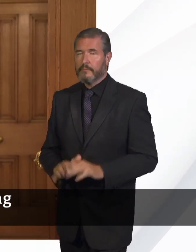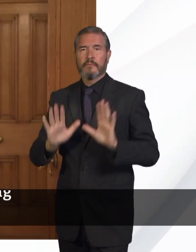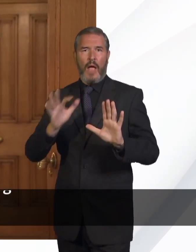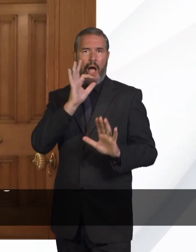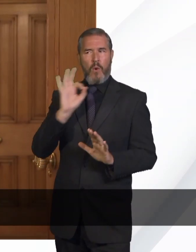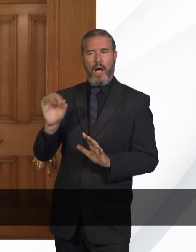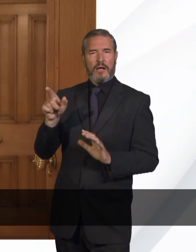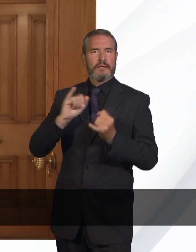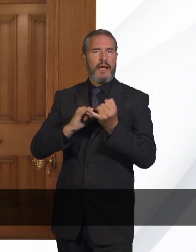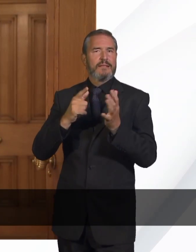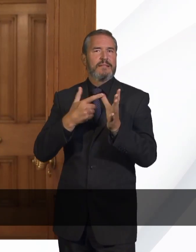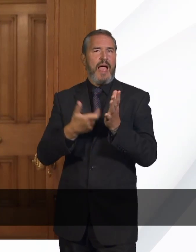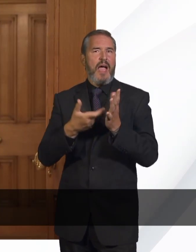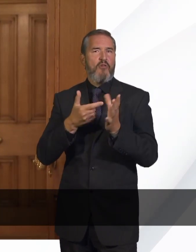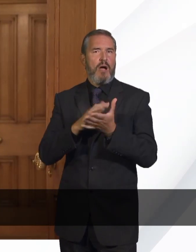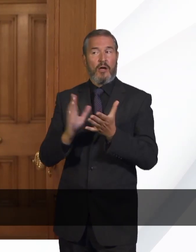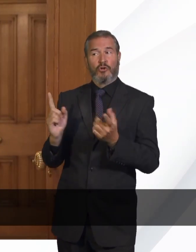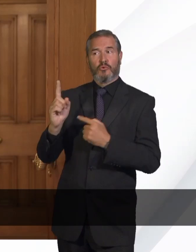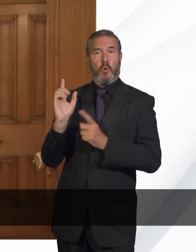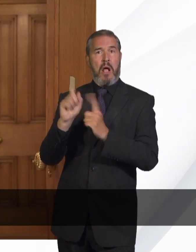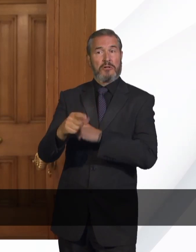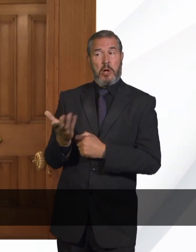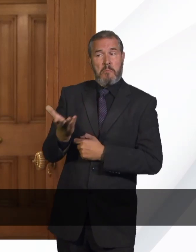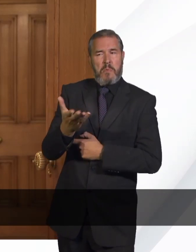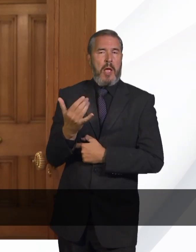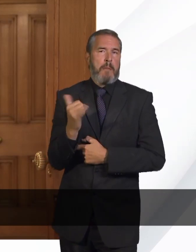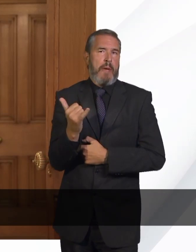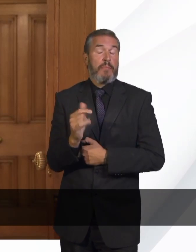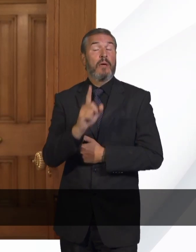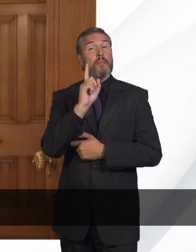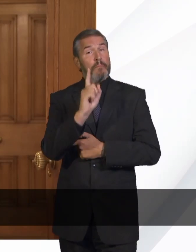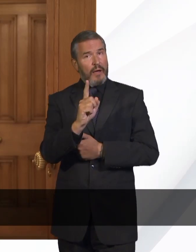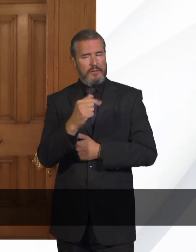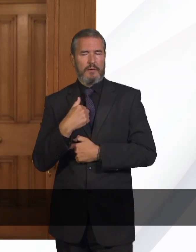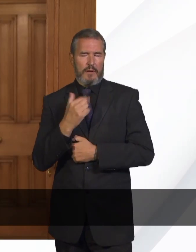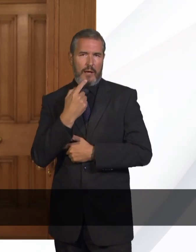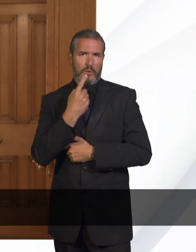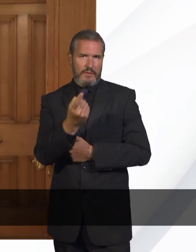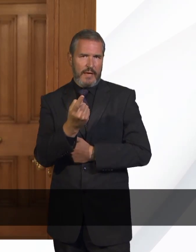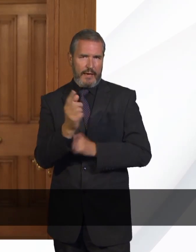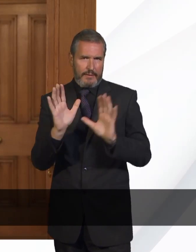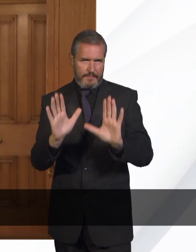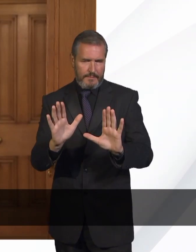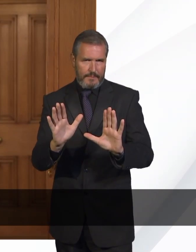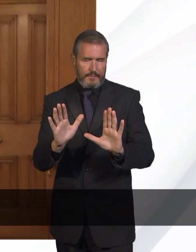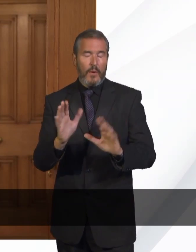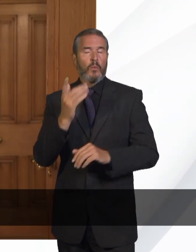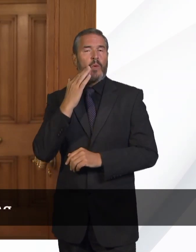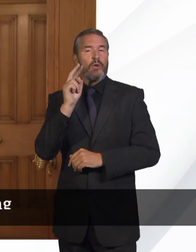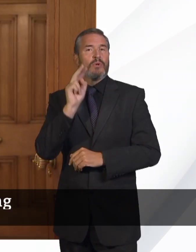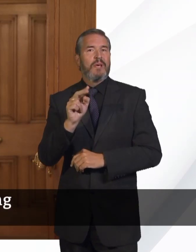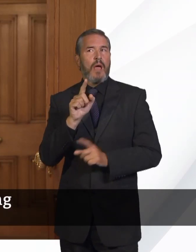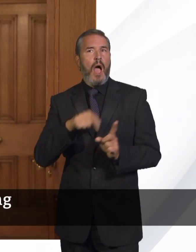Sarah if she wants to come in on this as well. The one thing I would say is that if you look at what